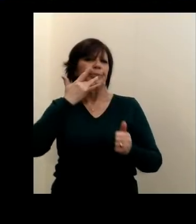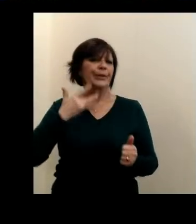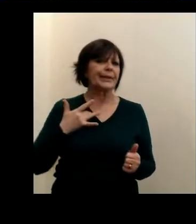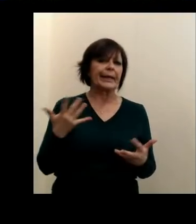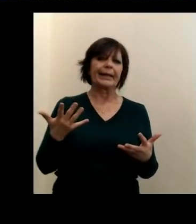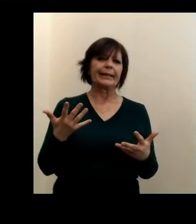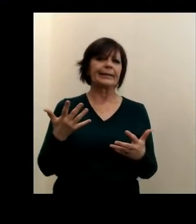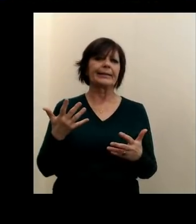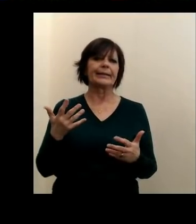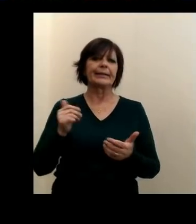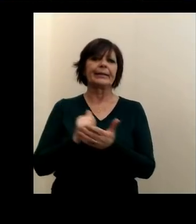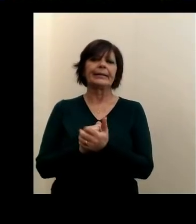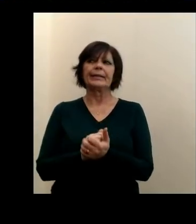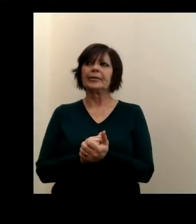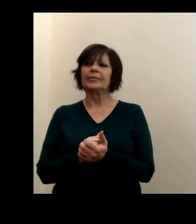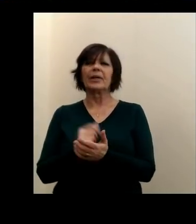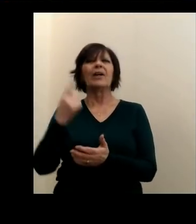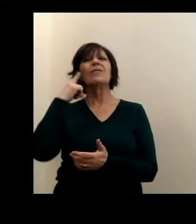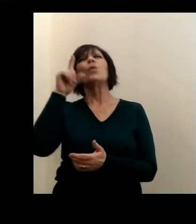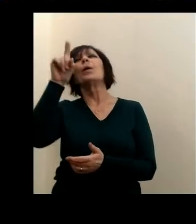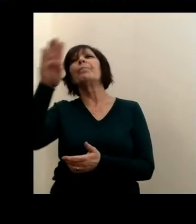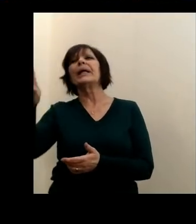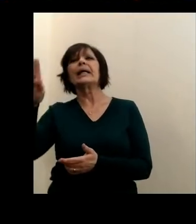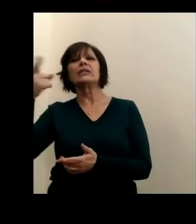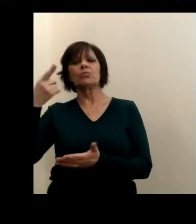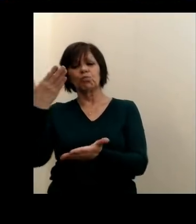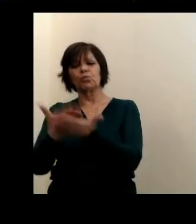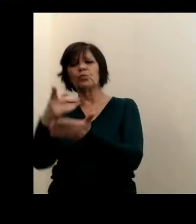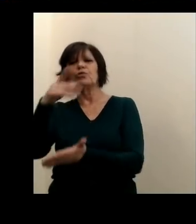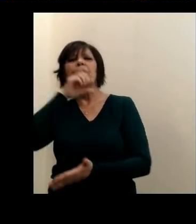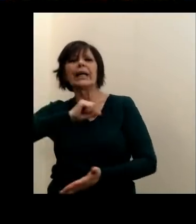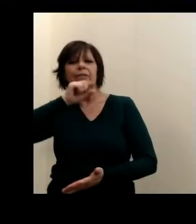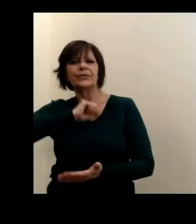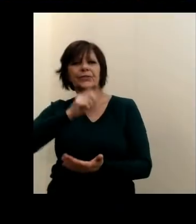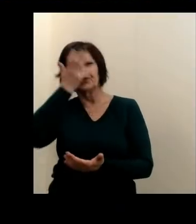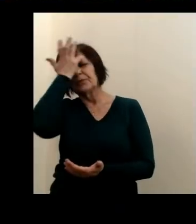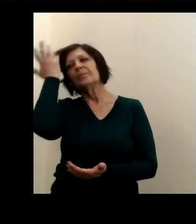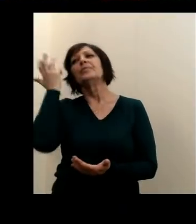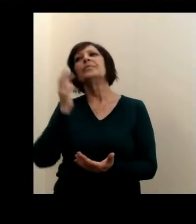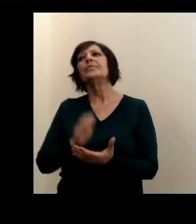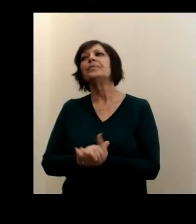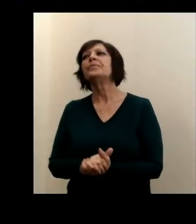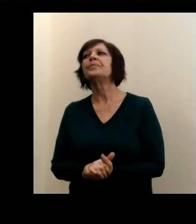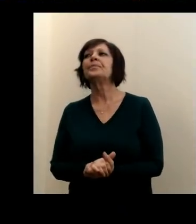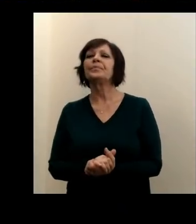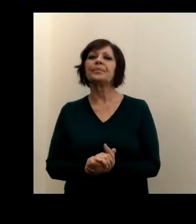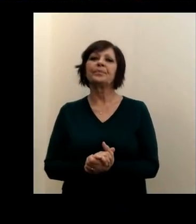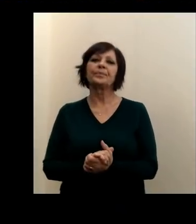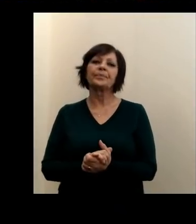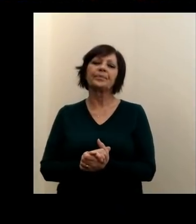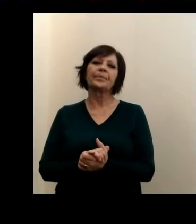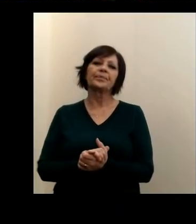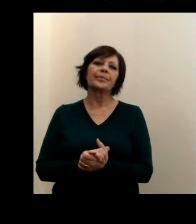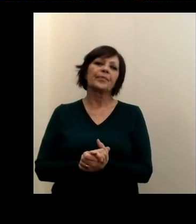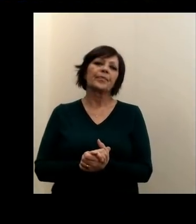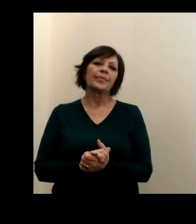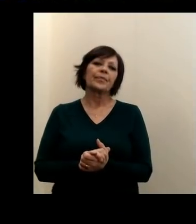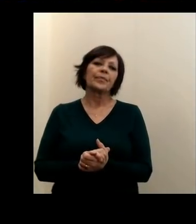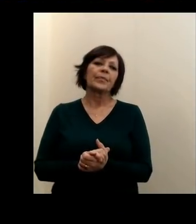get to the 1B category for our seniors, to as proof that you are eligible in 1A or 1B. And